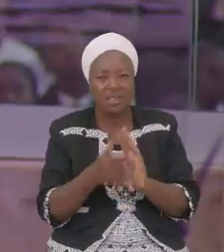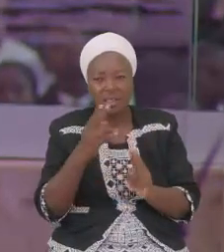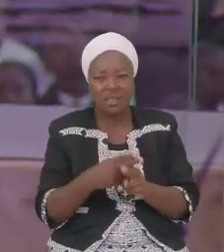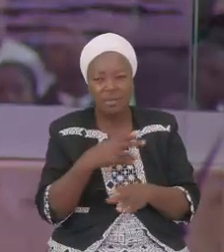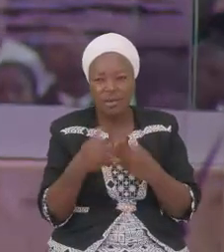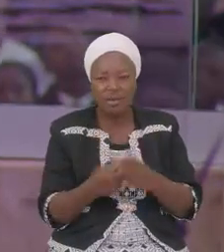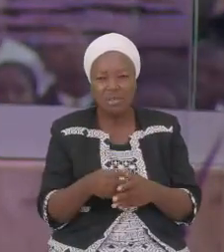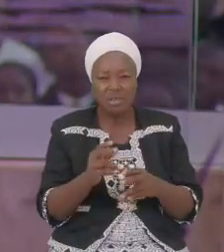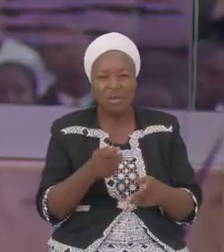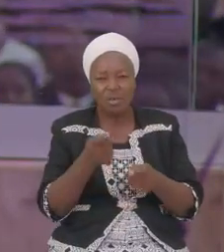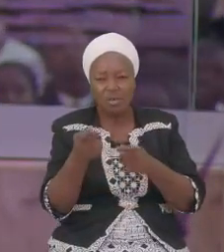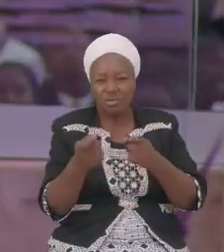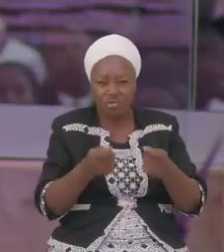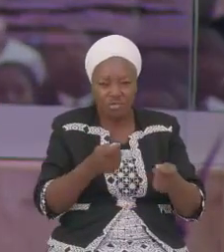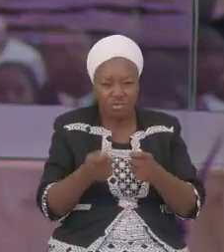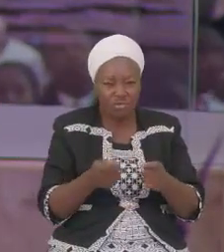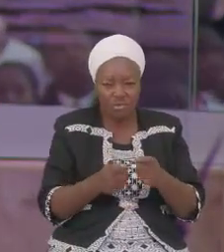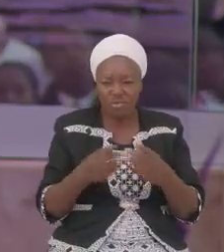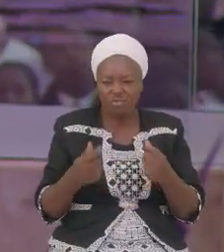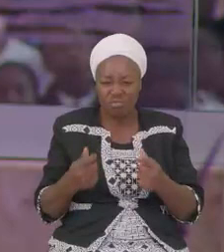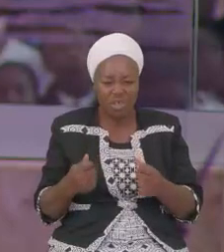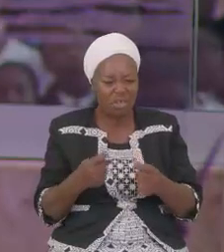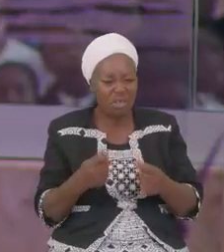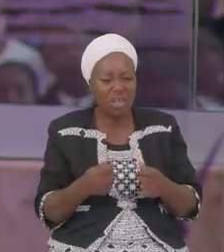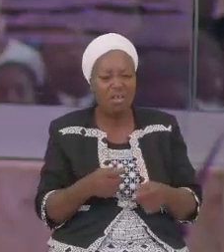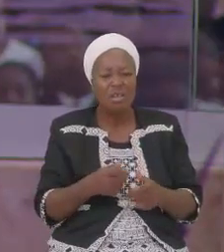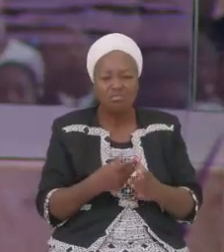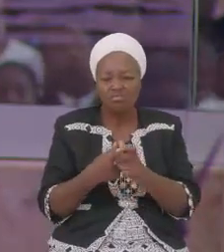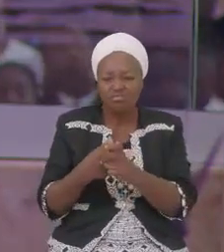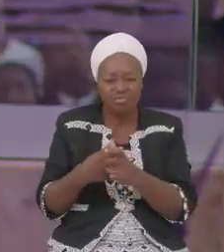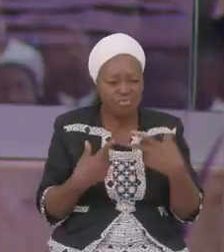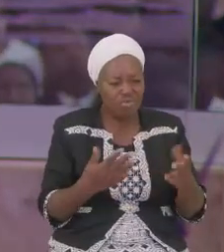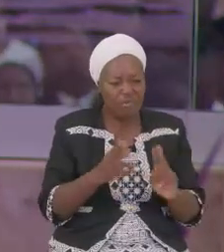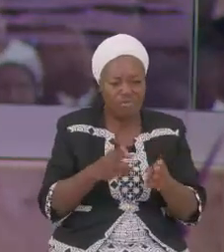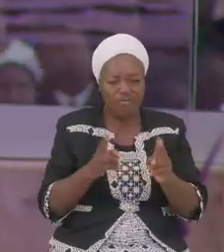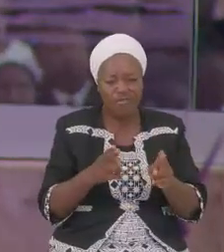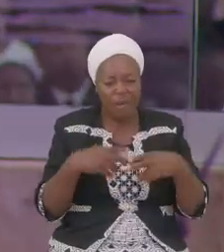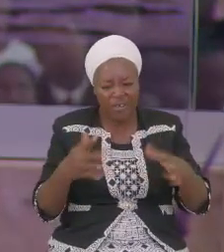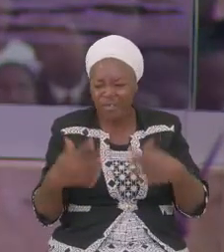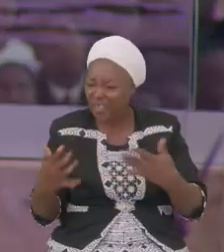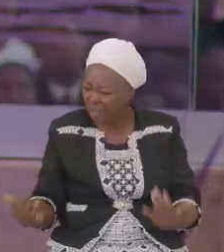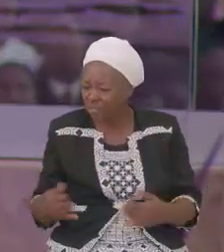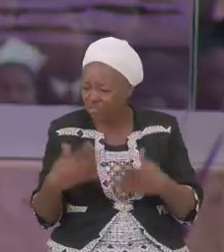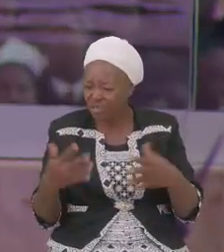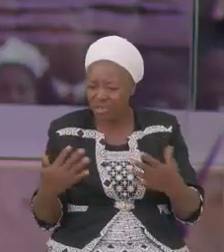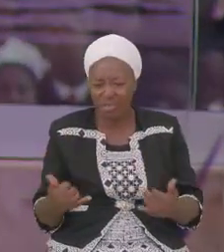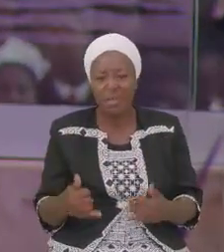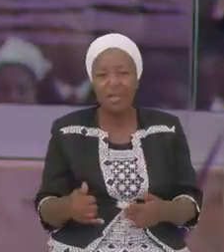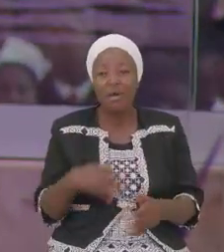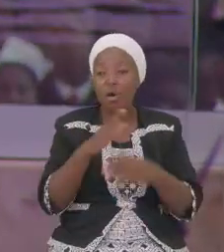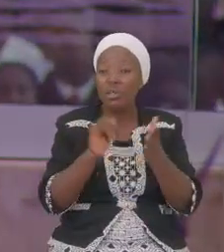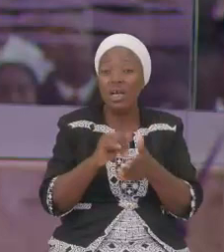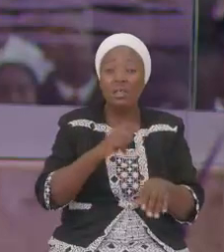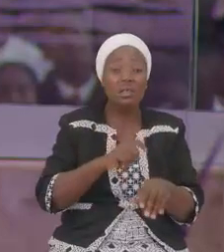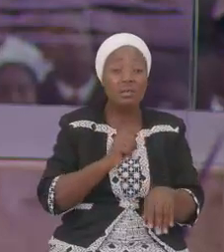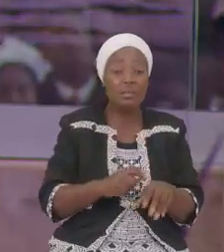the control, run, rush, finish, all that of the past year will